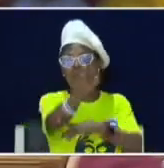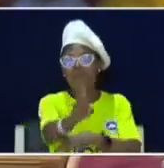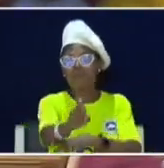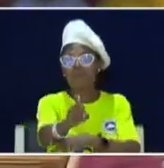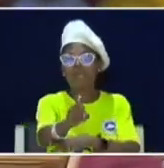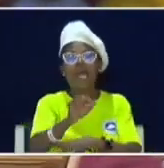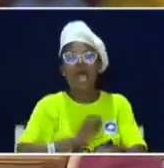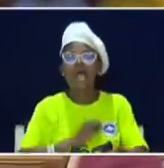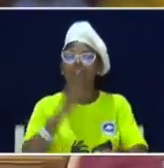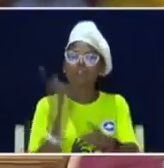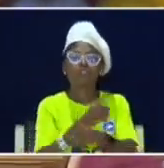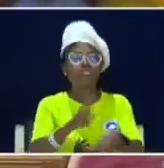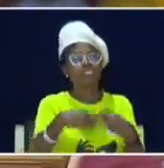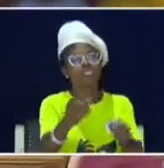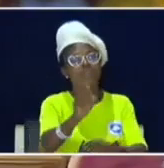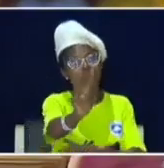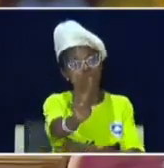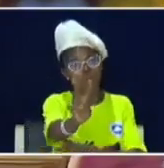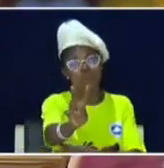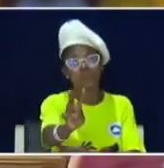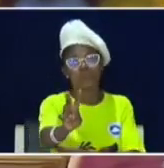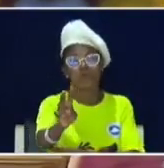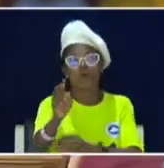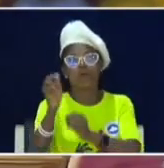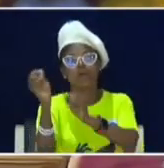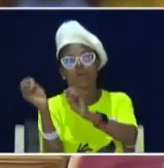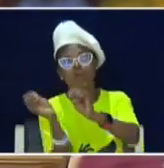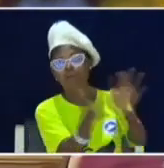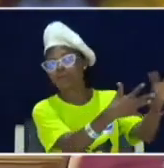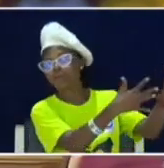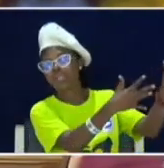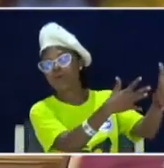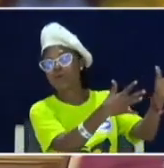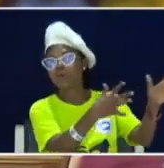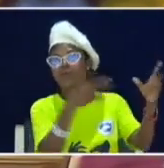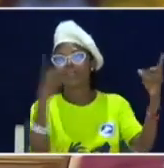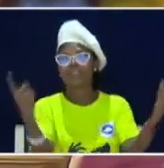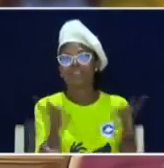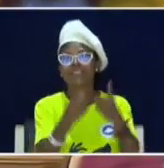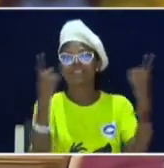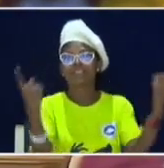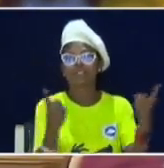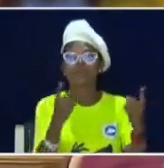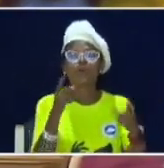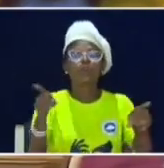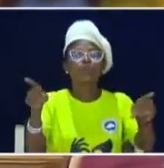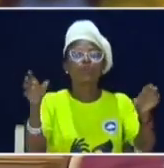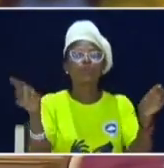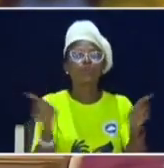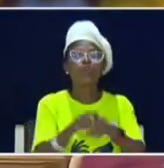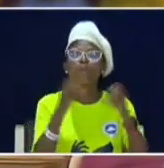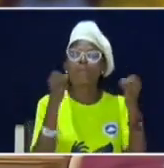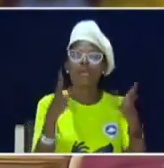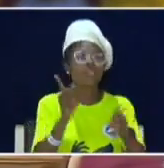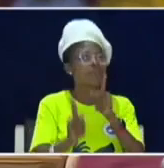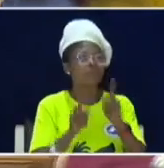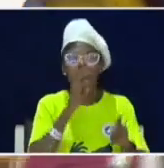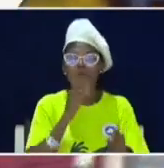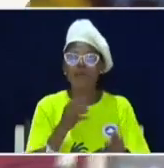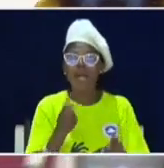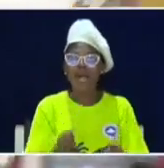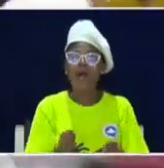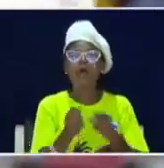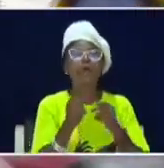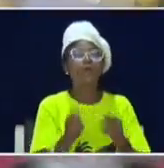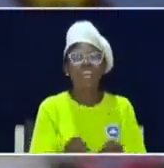two. Put away weight and sin. So many people are too weighty for God to carry. So many